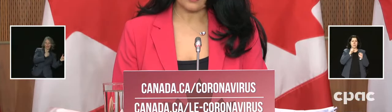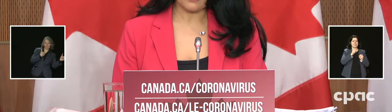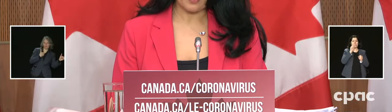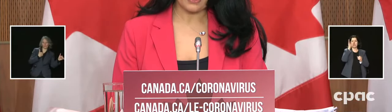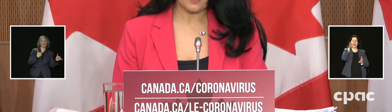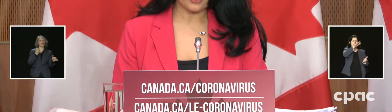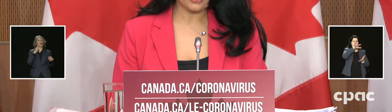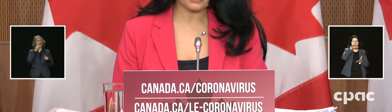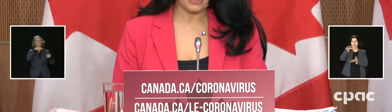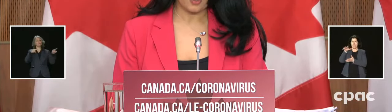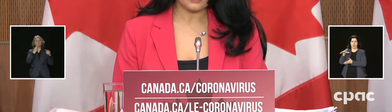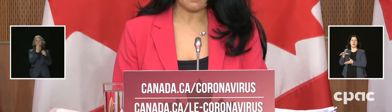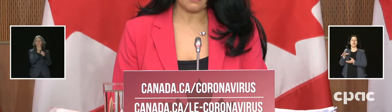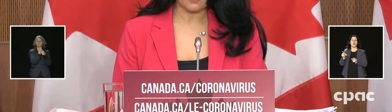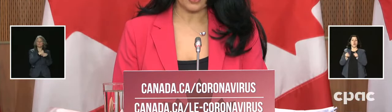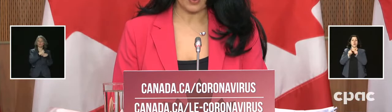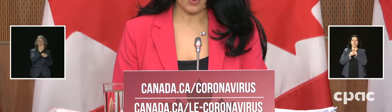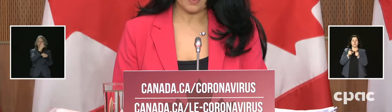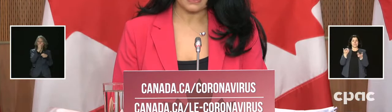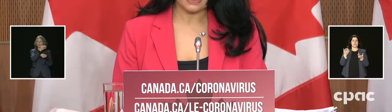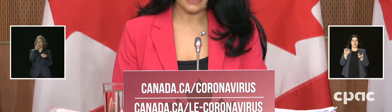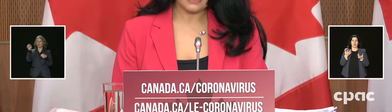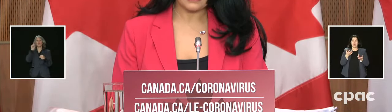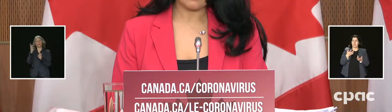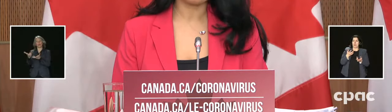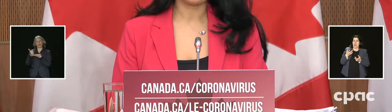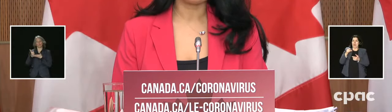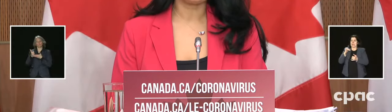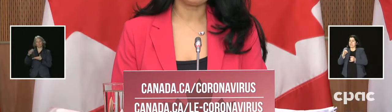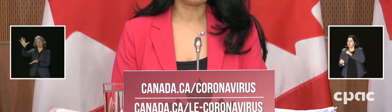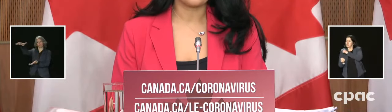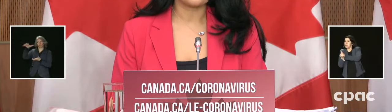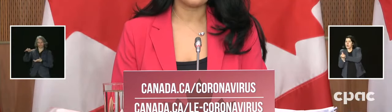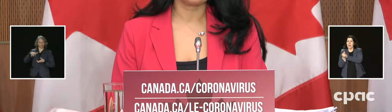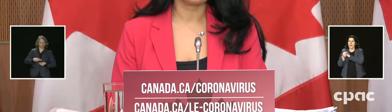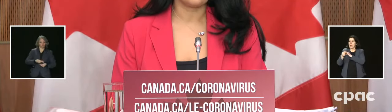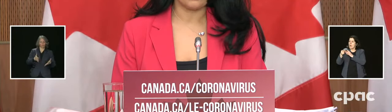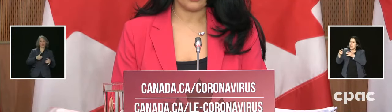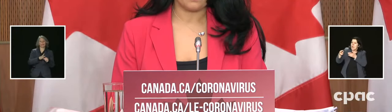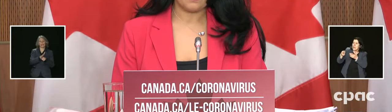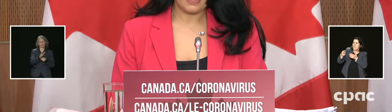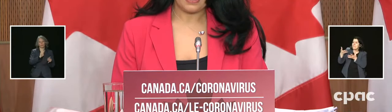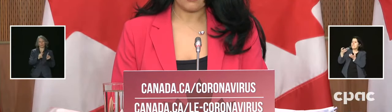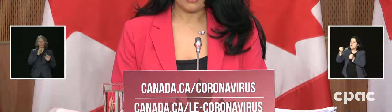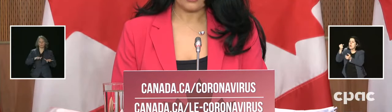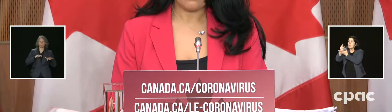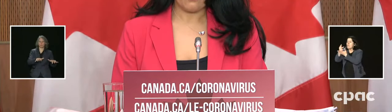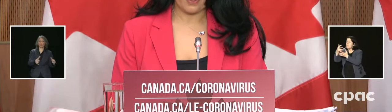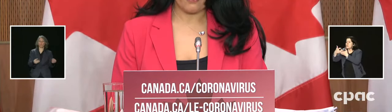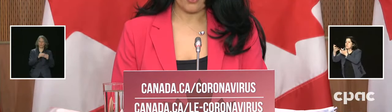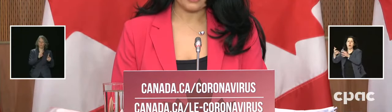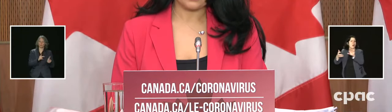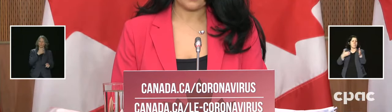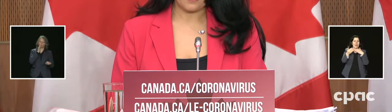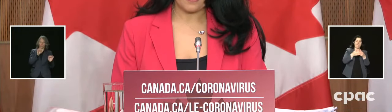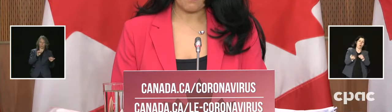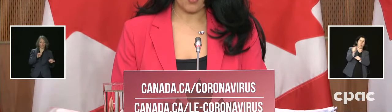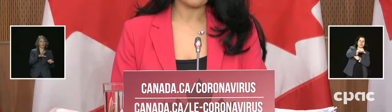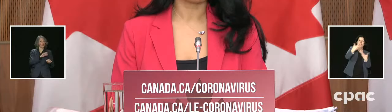vaccines from different manufacturers can help to meet volume requirements to get more people vaccinated sooner, and also